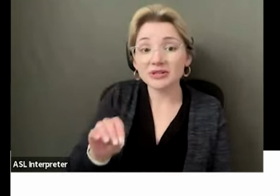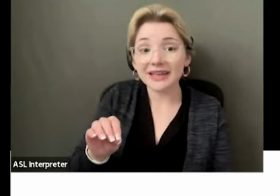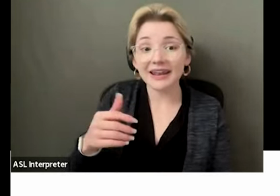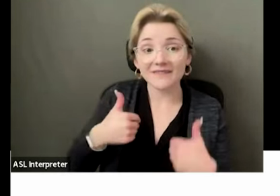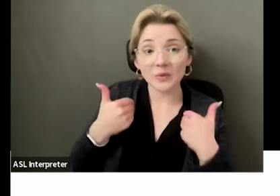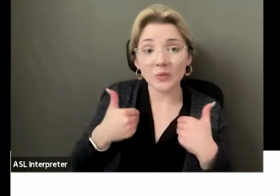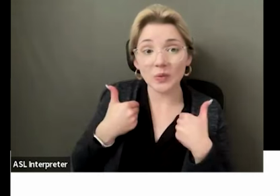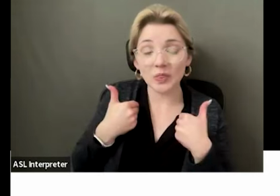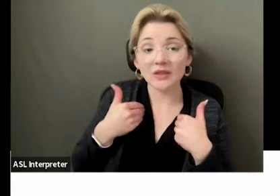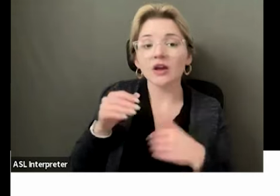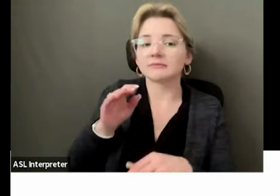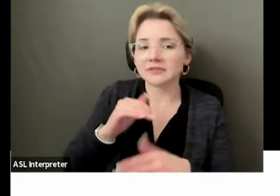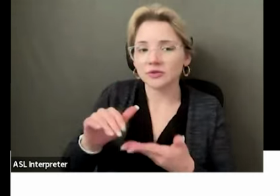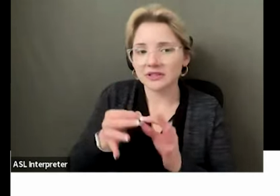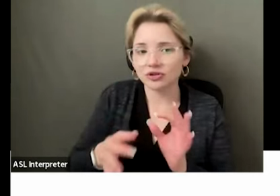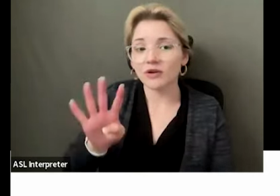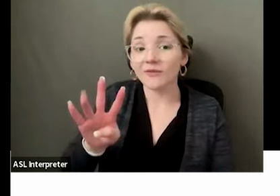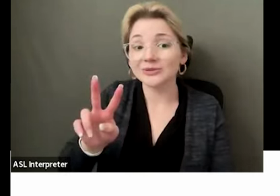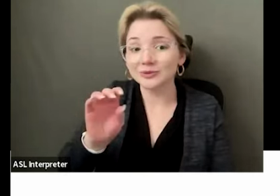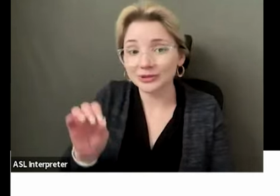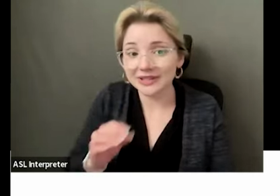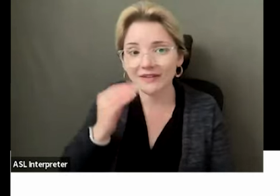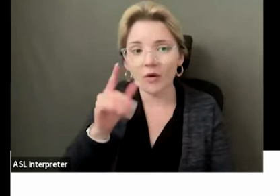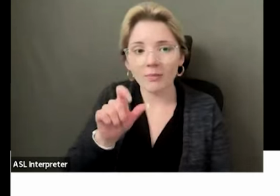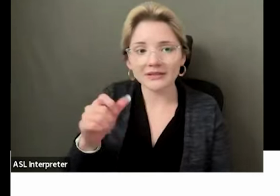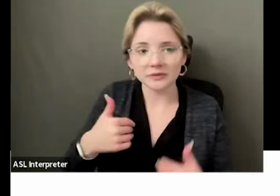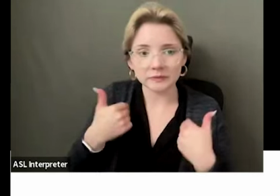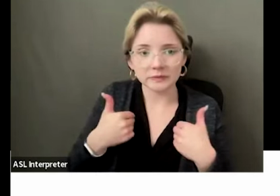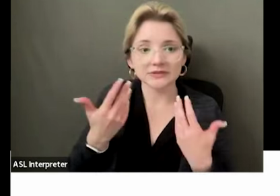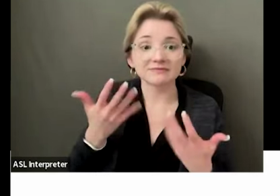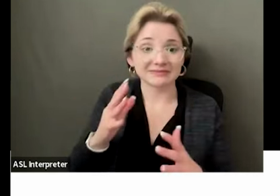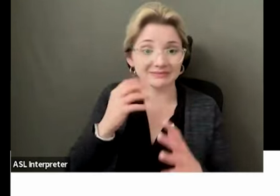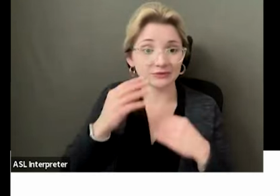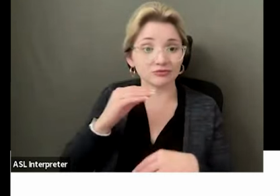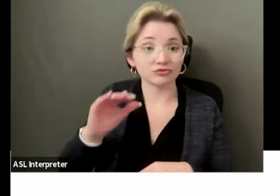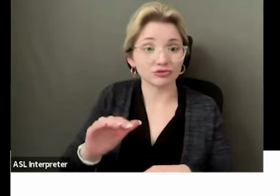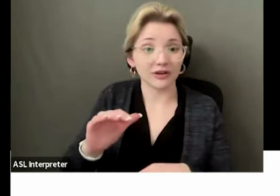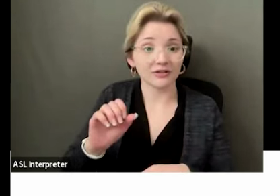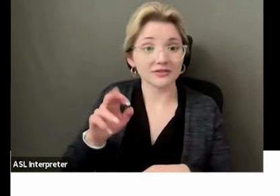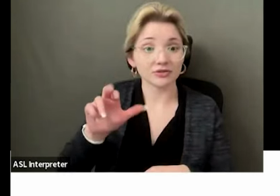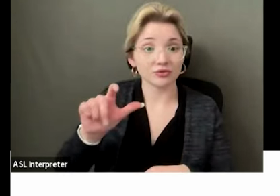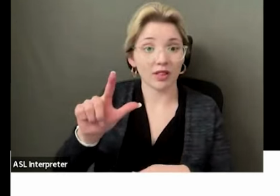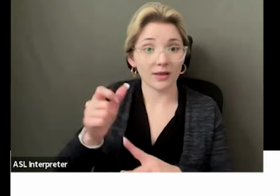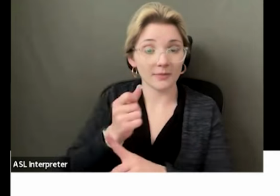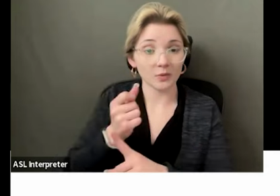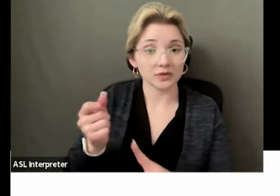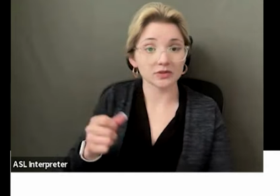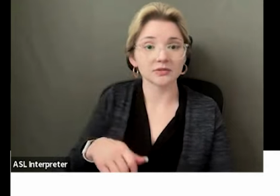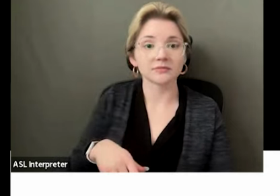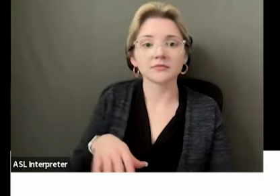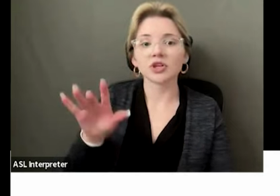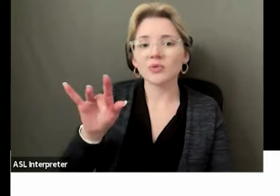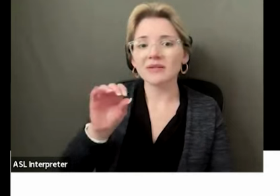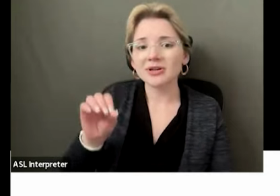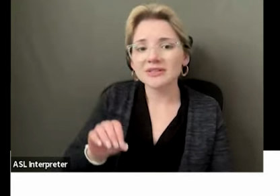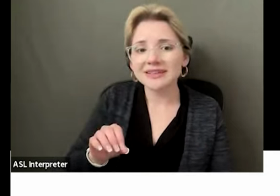abuse. 25% of homeless adults have experienced child sexual abuse. 1 in 5 runaway and homeless youth are victim of